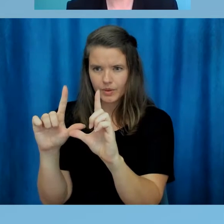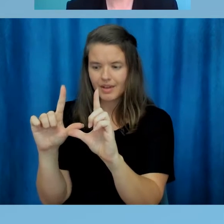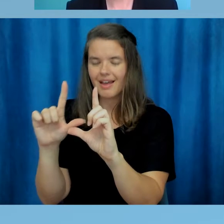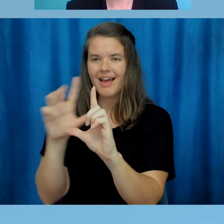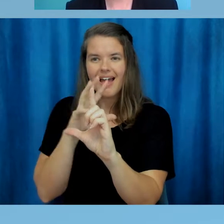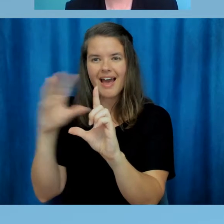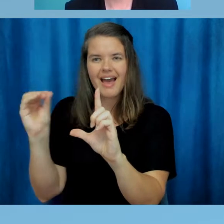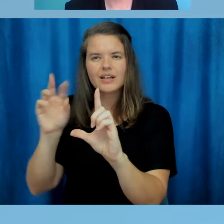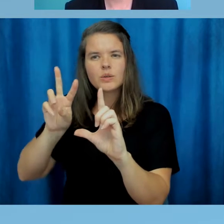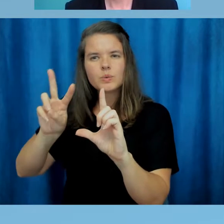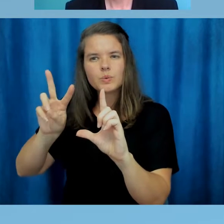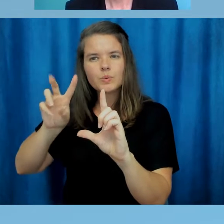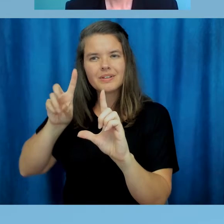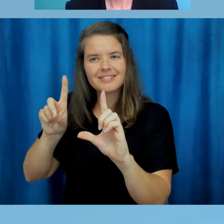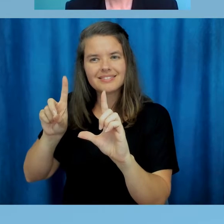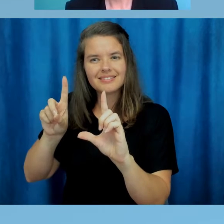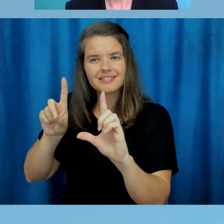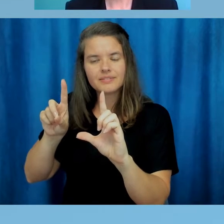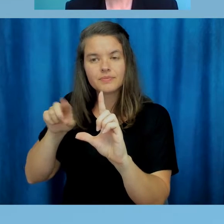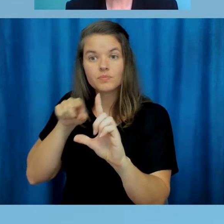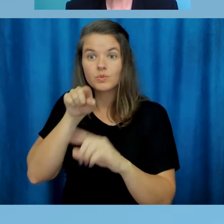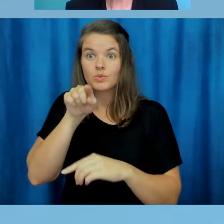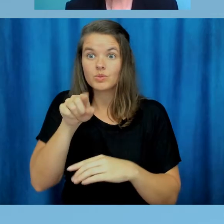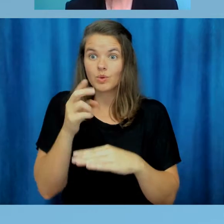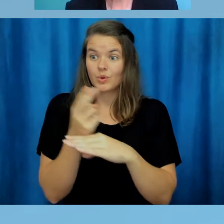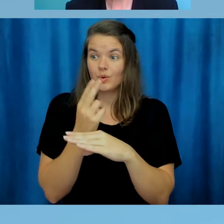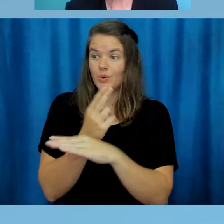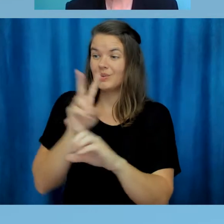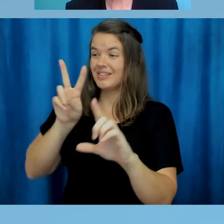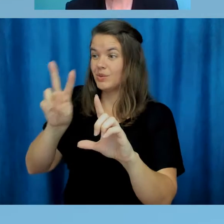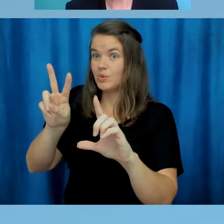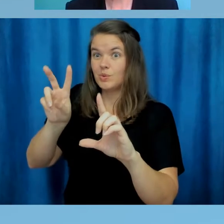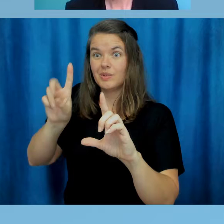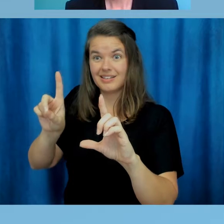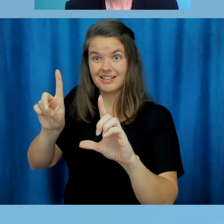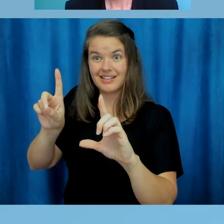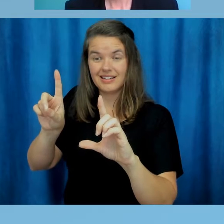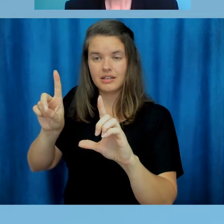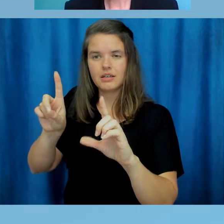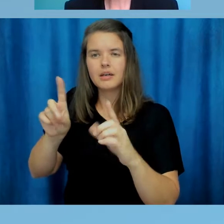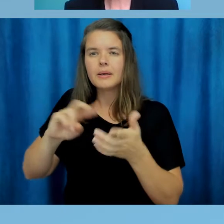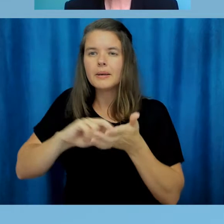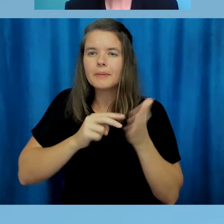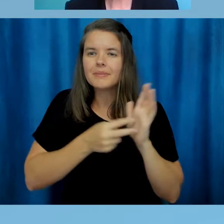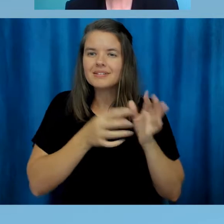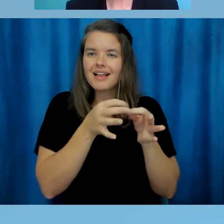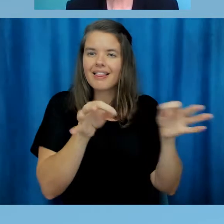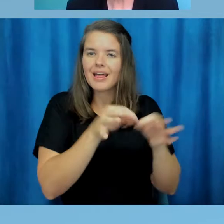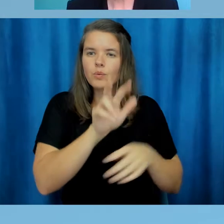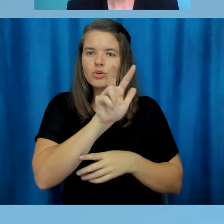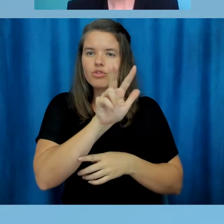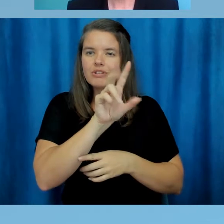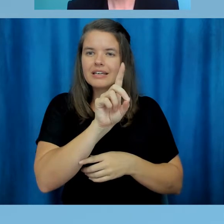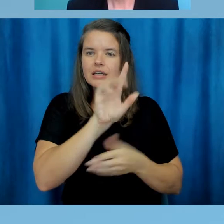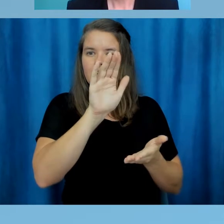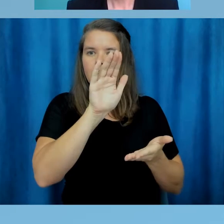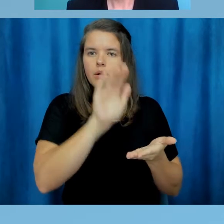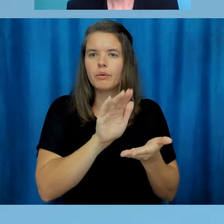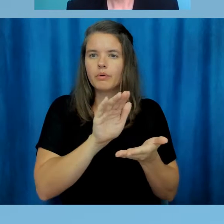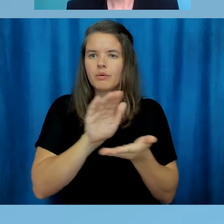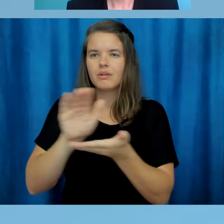is in 2 dimensions. So when you're using only 2 dimensions, it takes something away from the